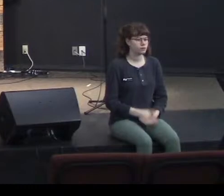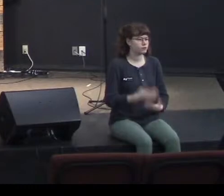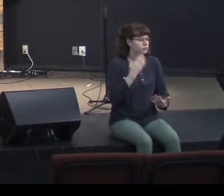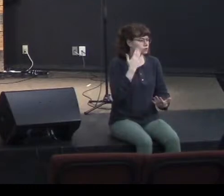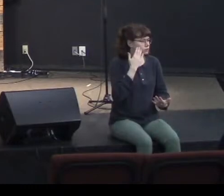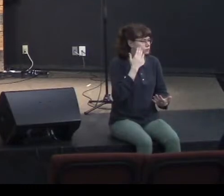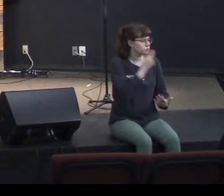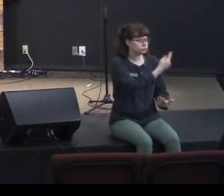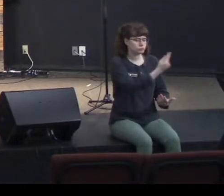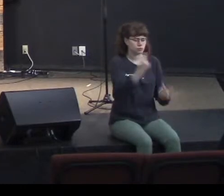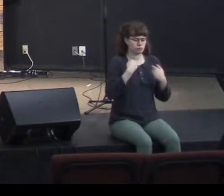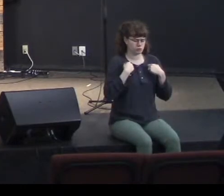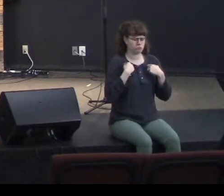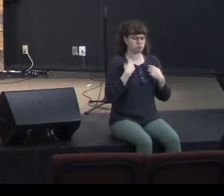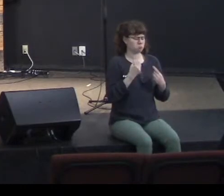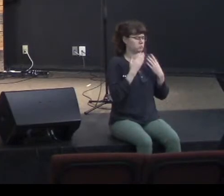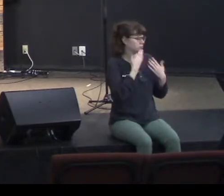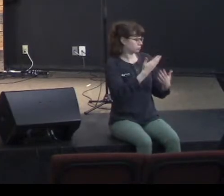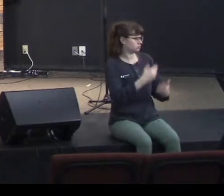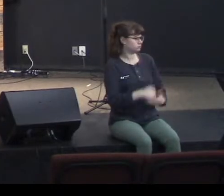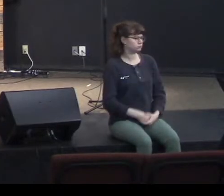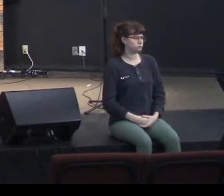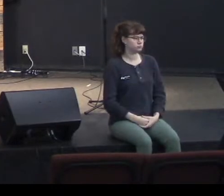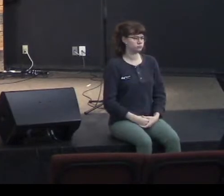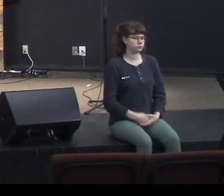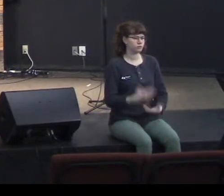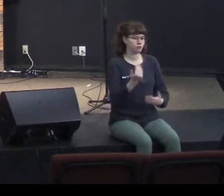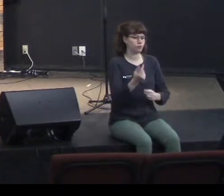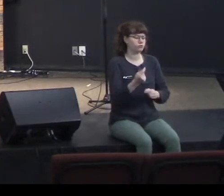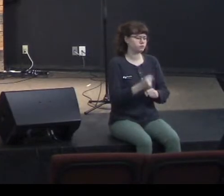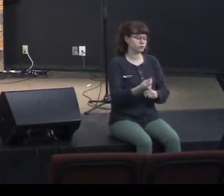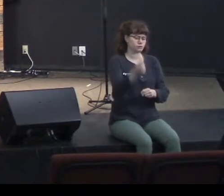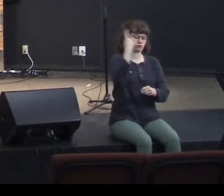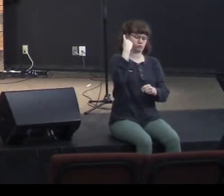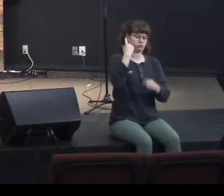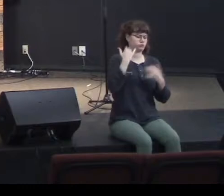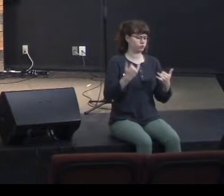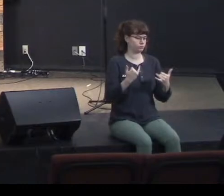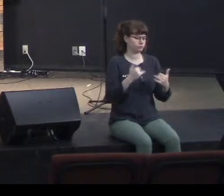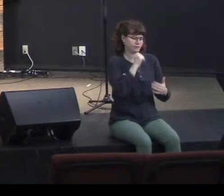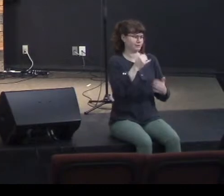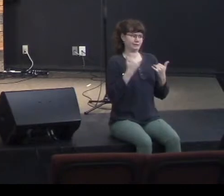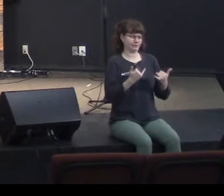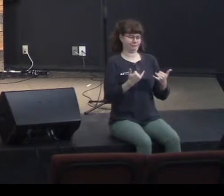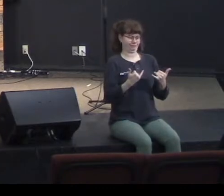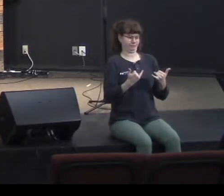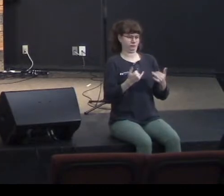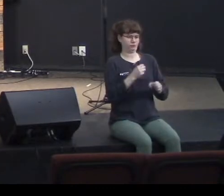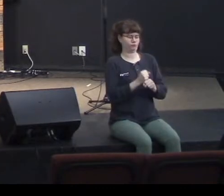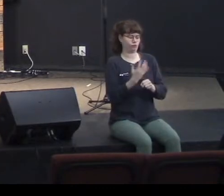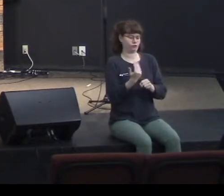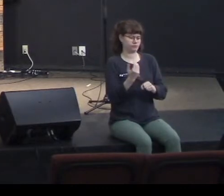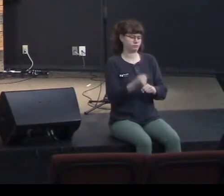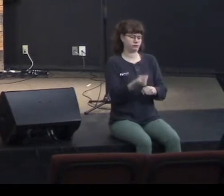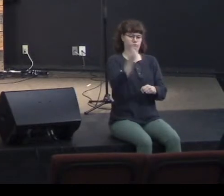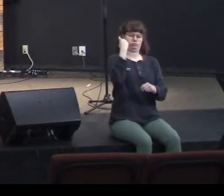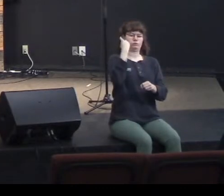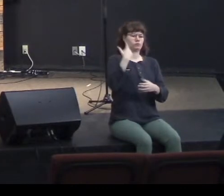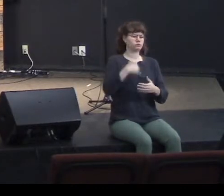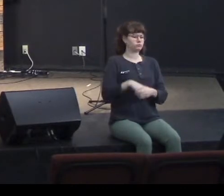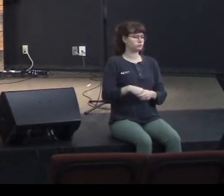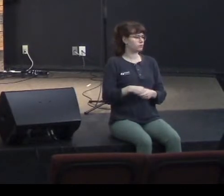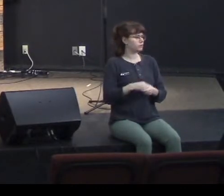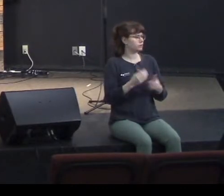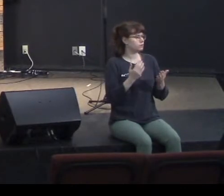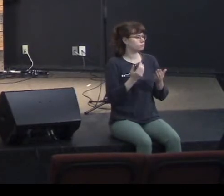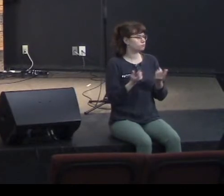Today, 14 years ago, something great happened in St.